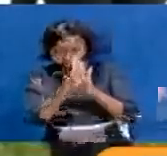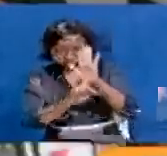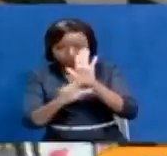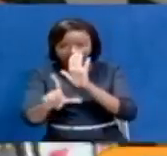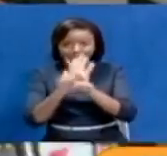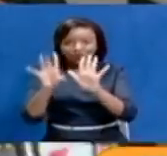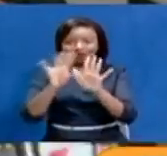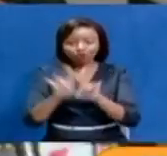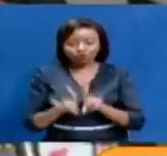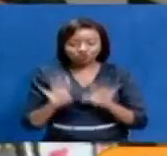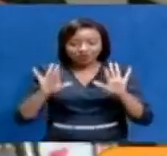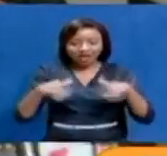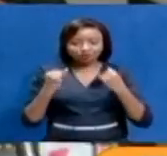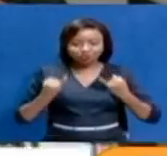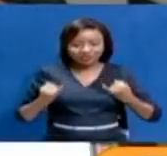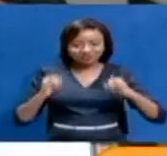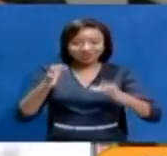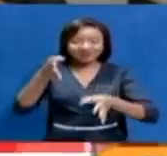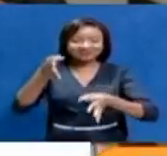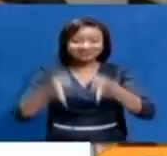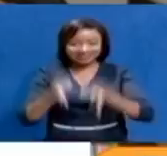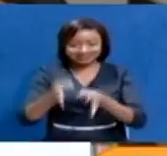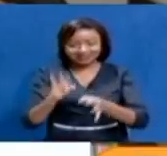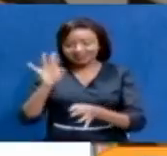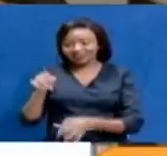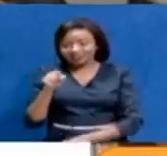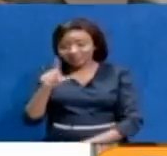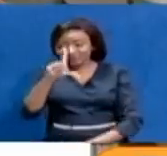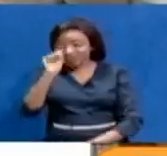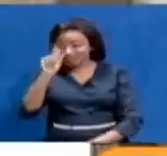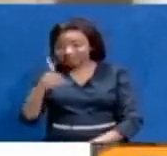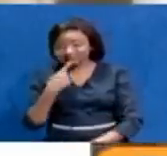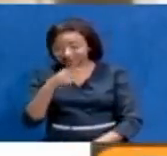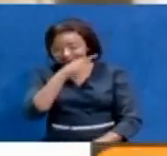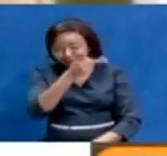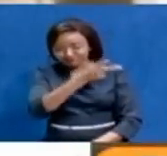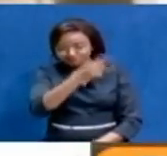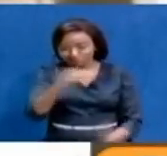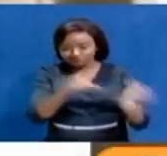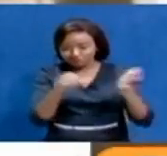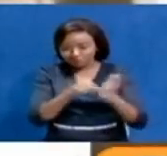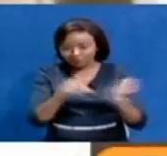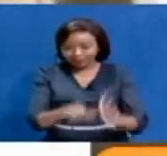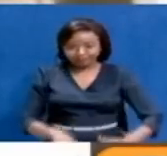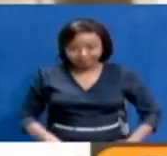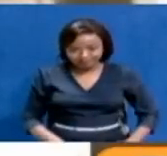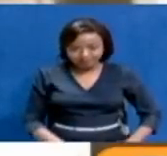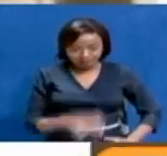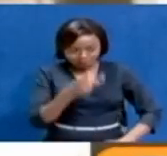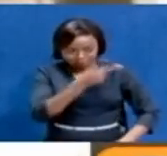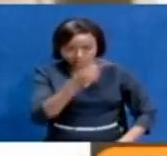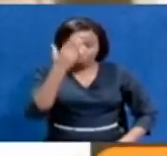administration of justice. They accuse AG Kihara and the Solicitor General of dishonesty. The lawyers' umbrella body says the